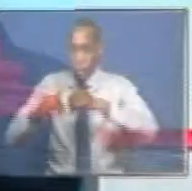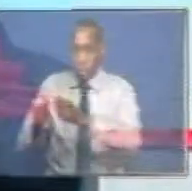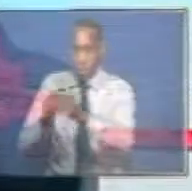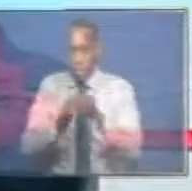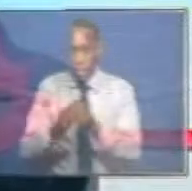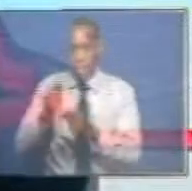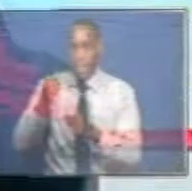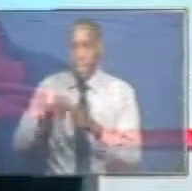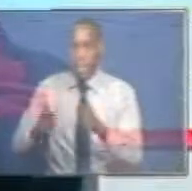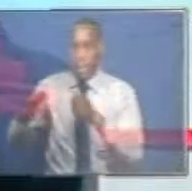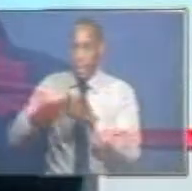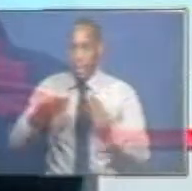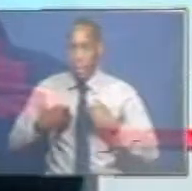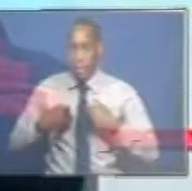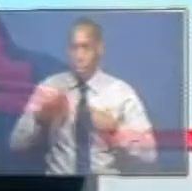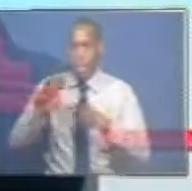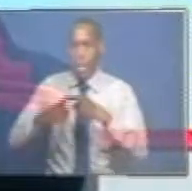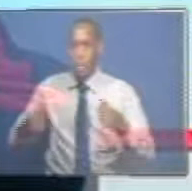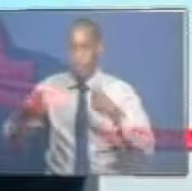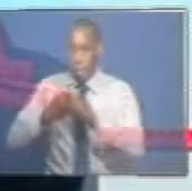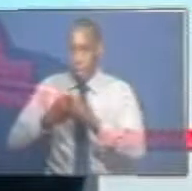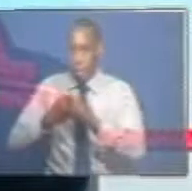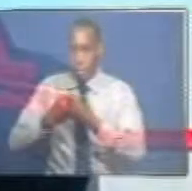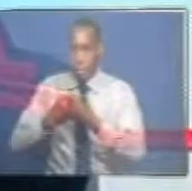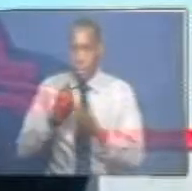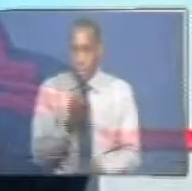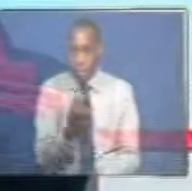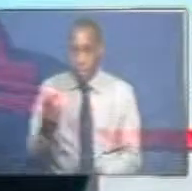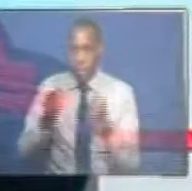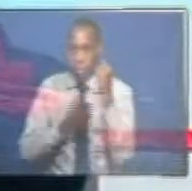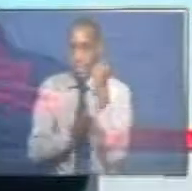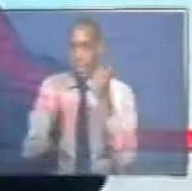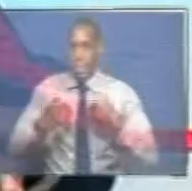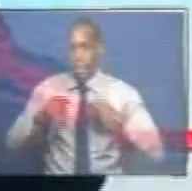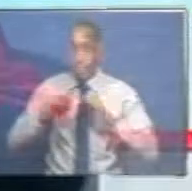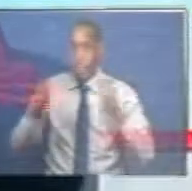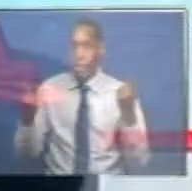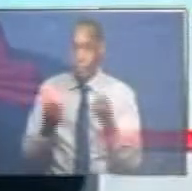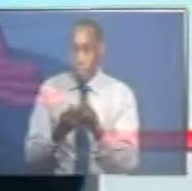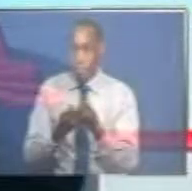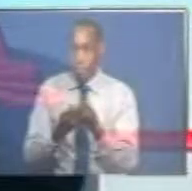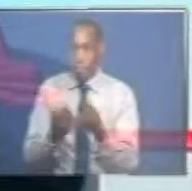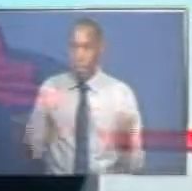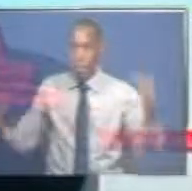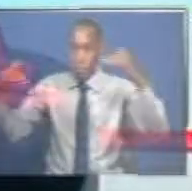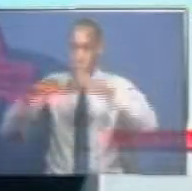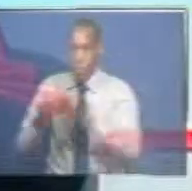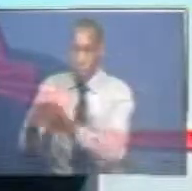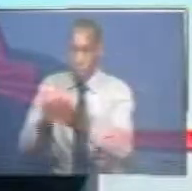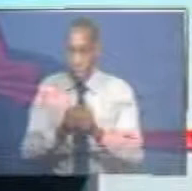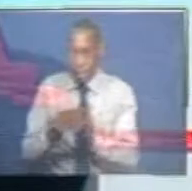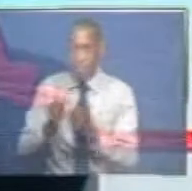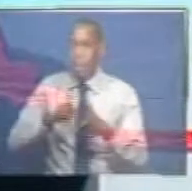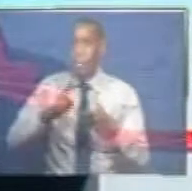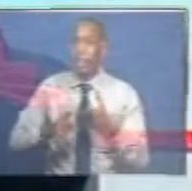August to do an annual tournament. It's every branch has a team. So that is just a get-together tournament. Then